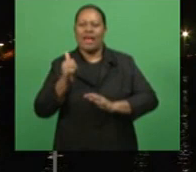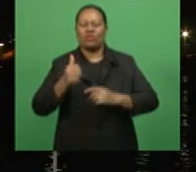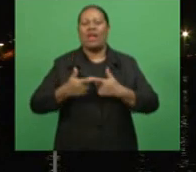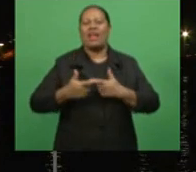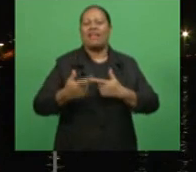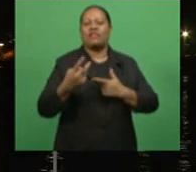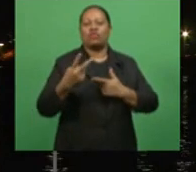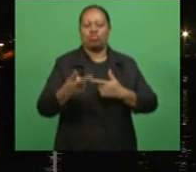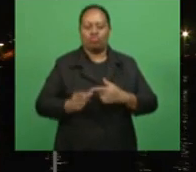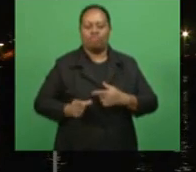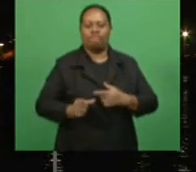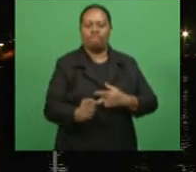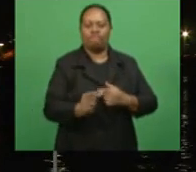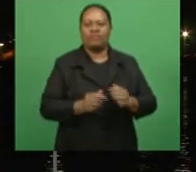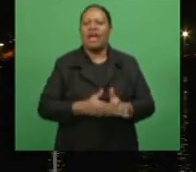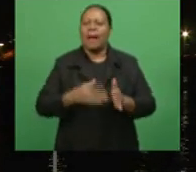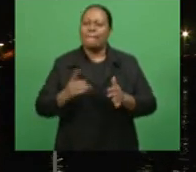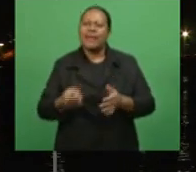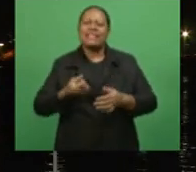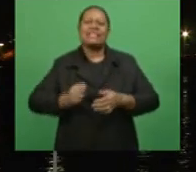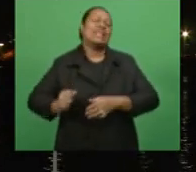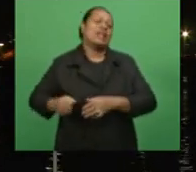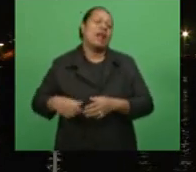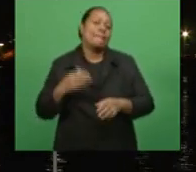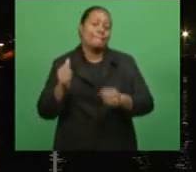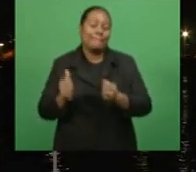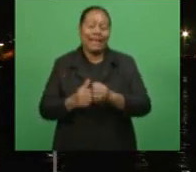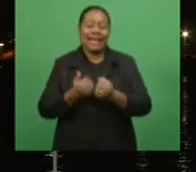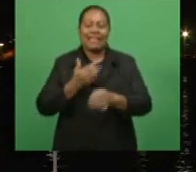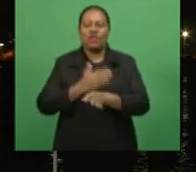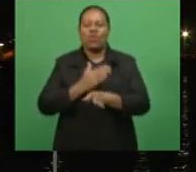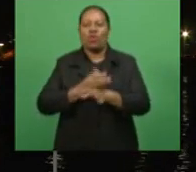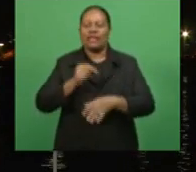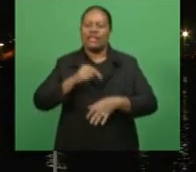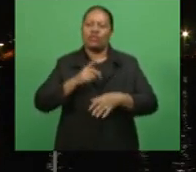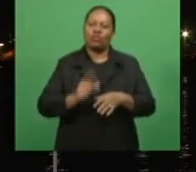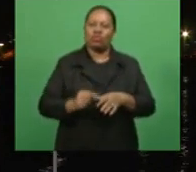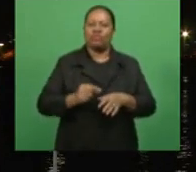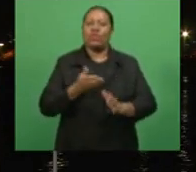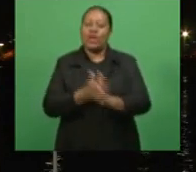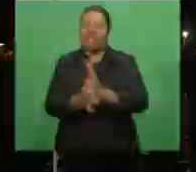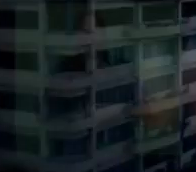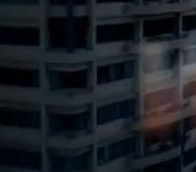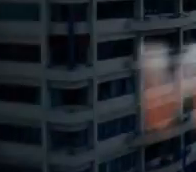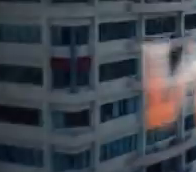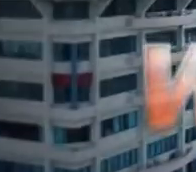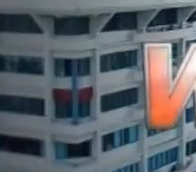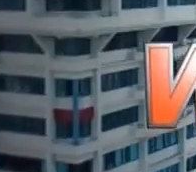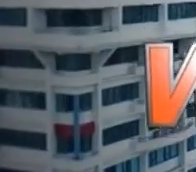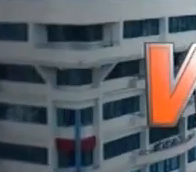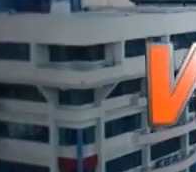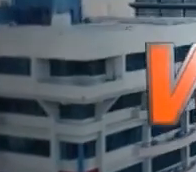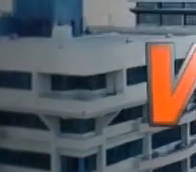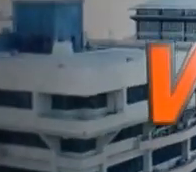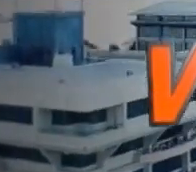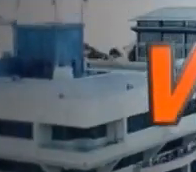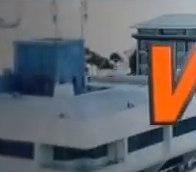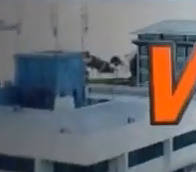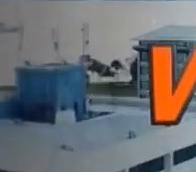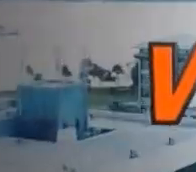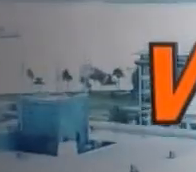2 protocols. But there is still a lot of work to be done to ensure the return is a safe one.